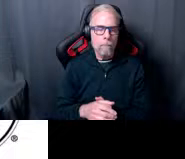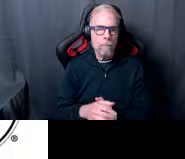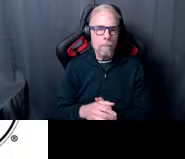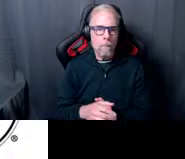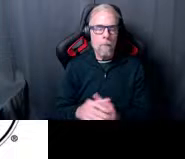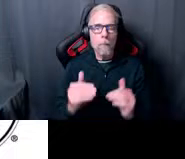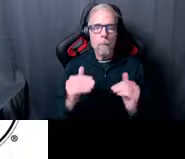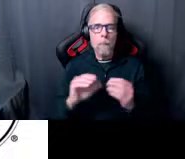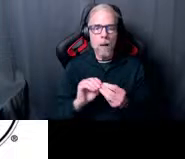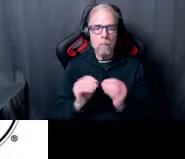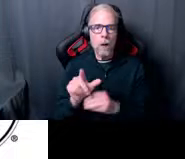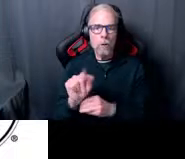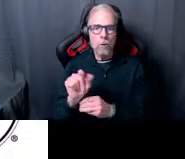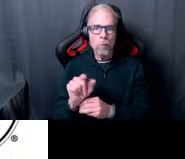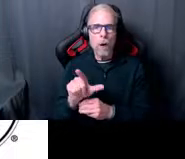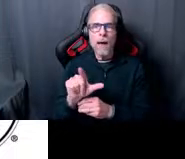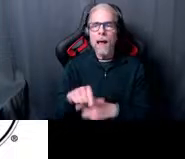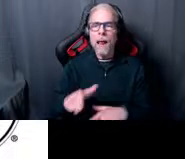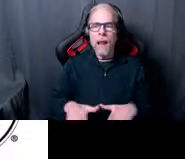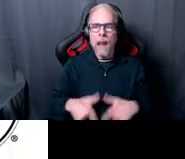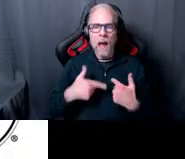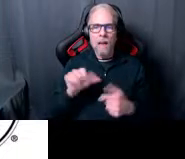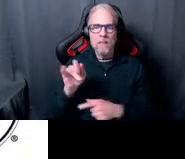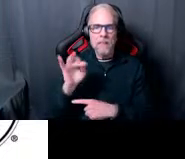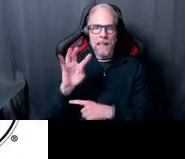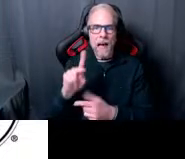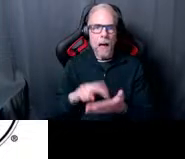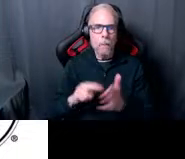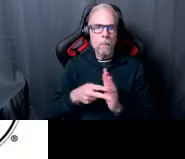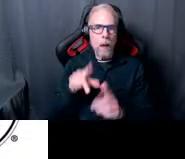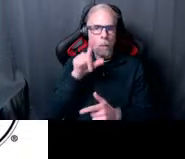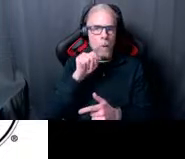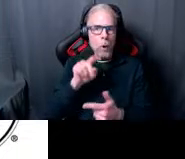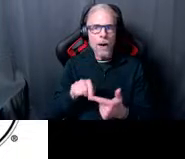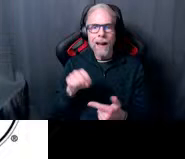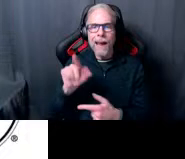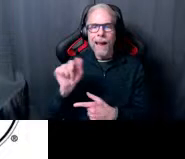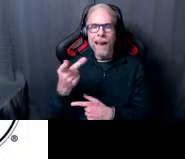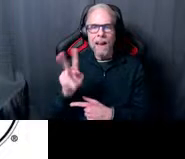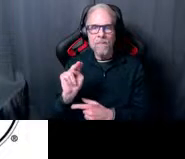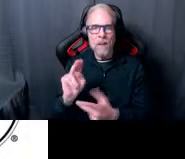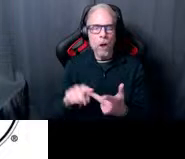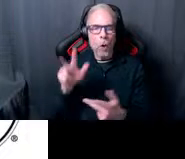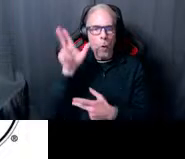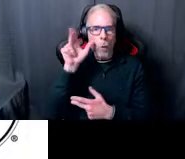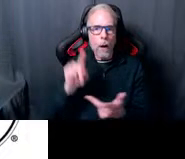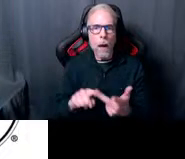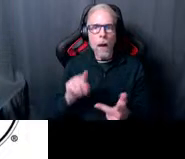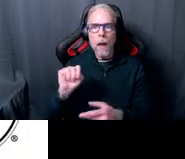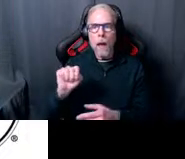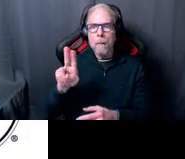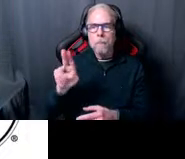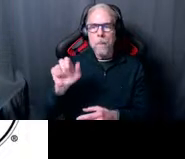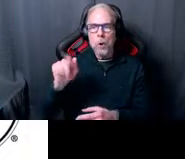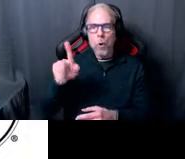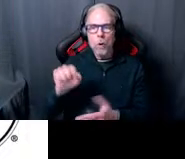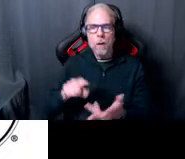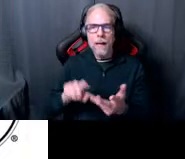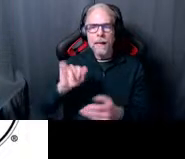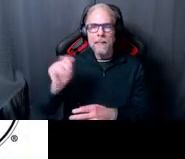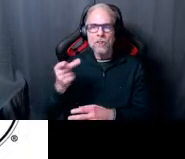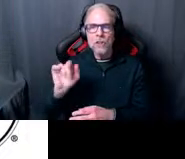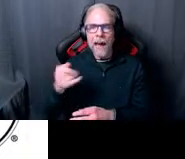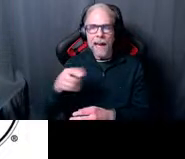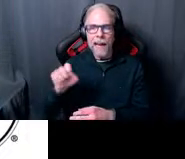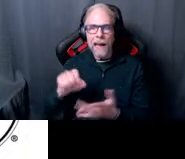Number 20, livestock means birds, avians, horses, mules, jackasses,